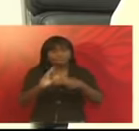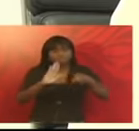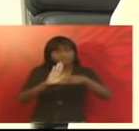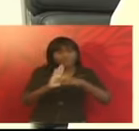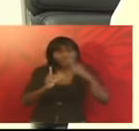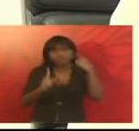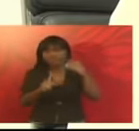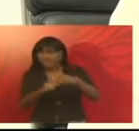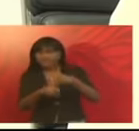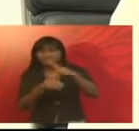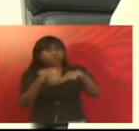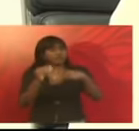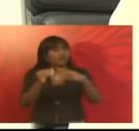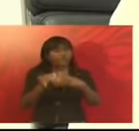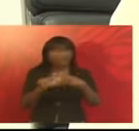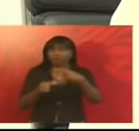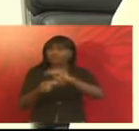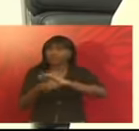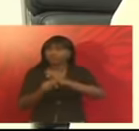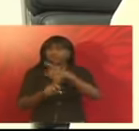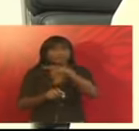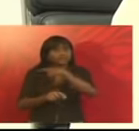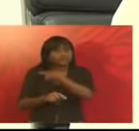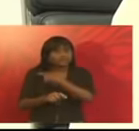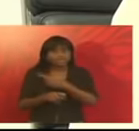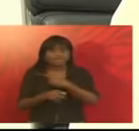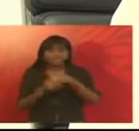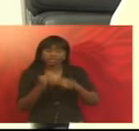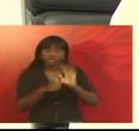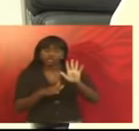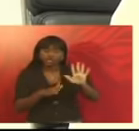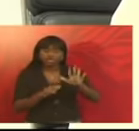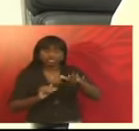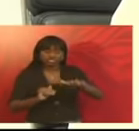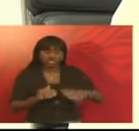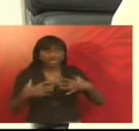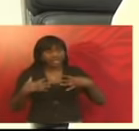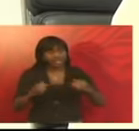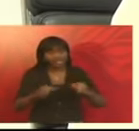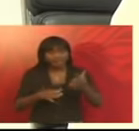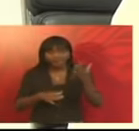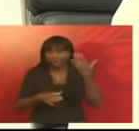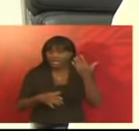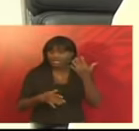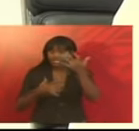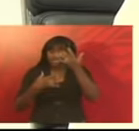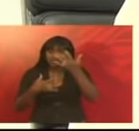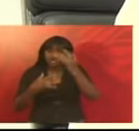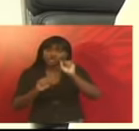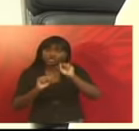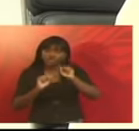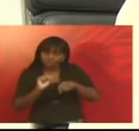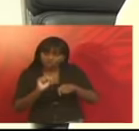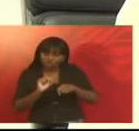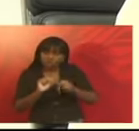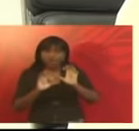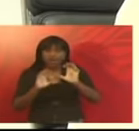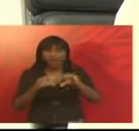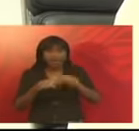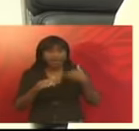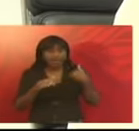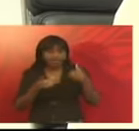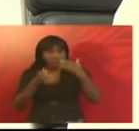with you what is relevant to your child's health in terms of past illnesses, so that we can chart a